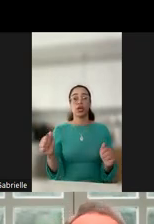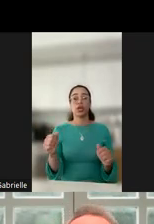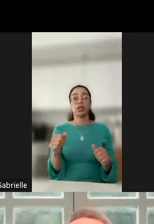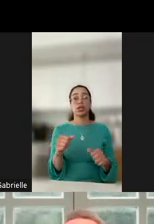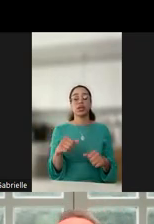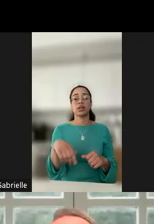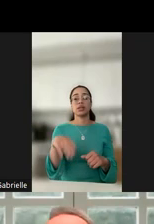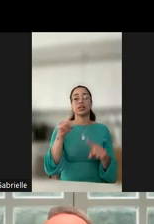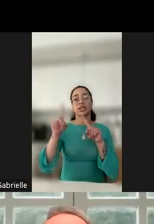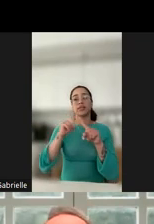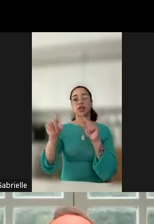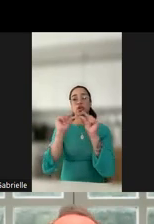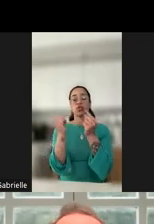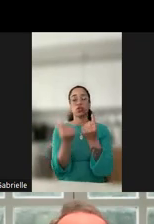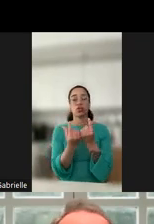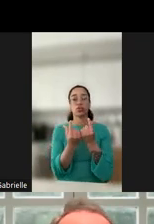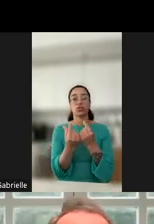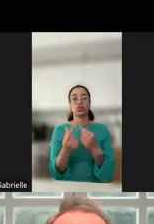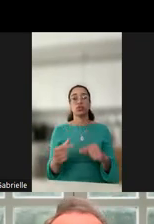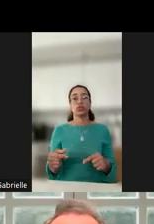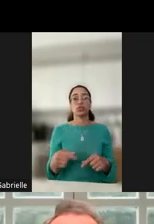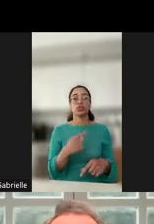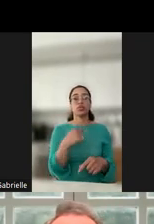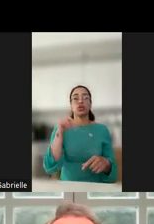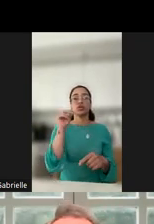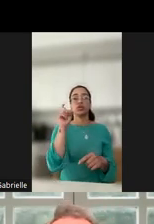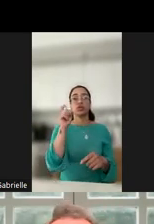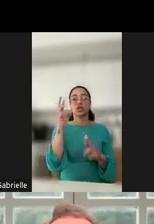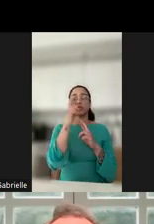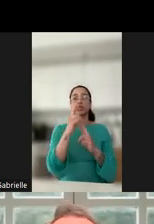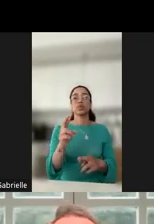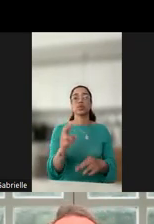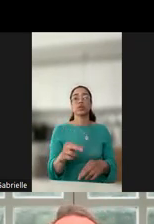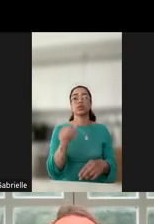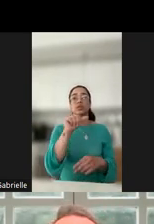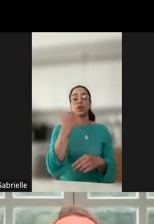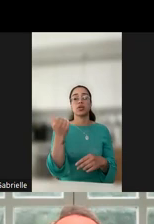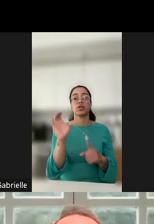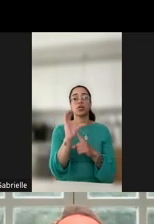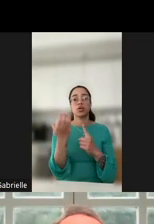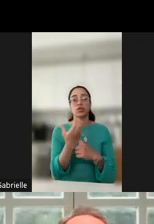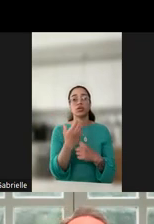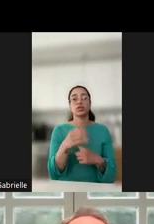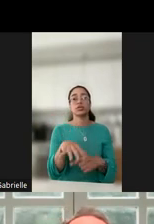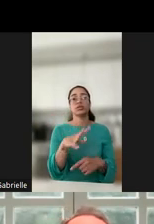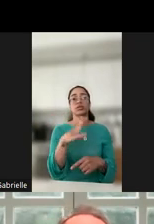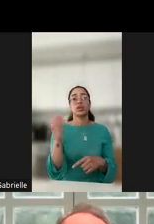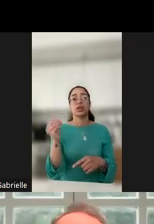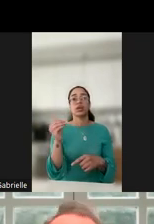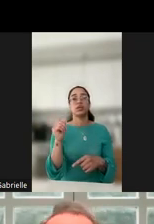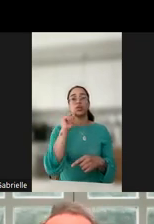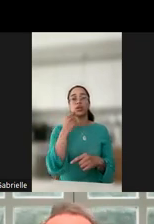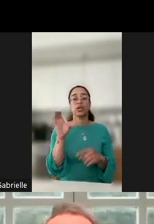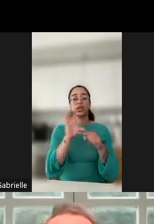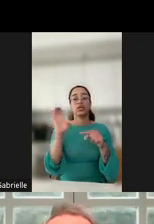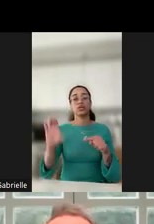the unique histories and cultures and languages and other characteristics. And we never use cookie cutter approach or